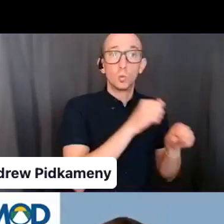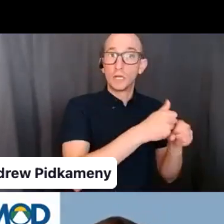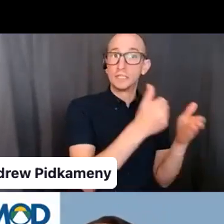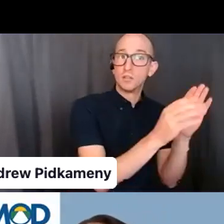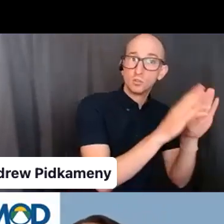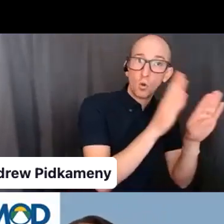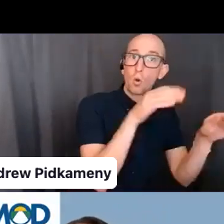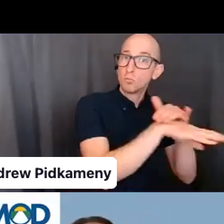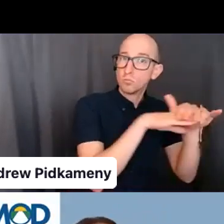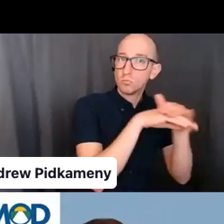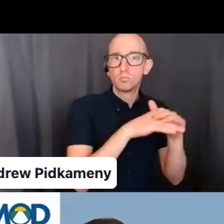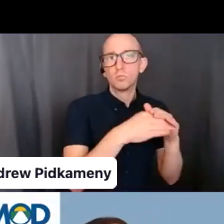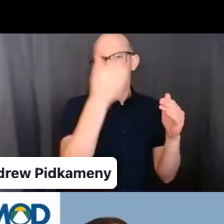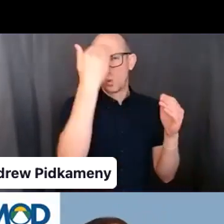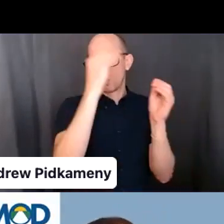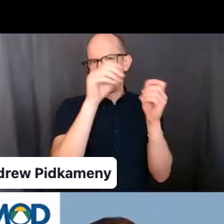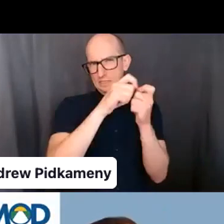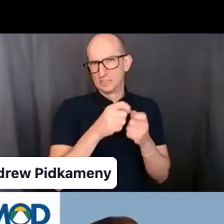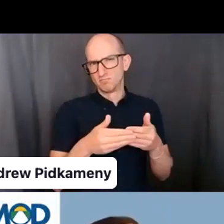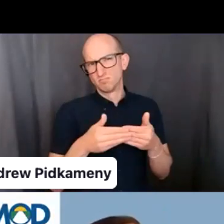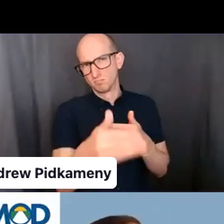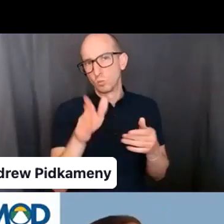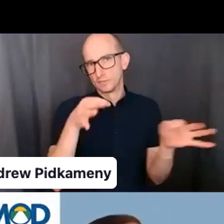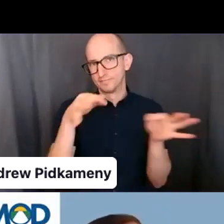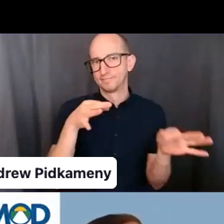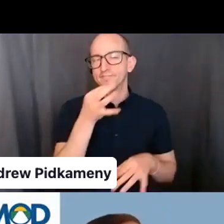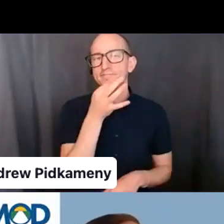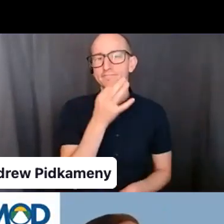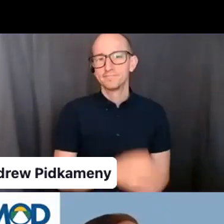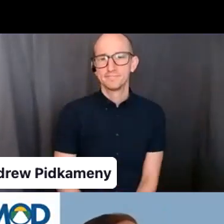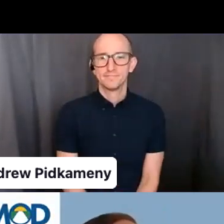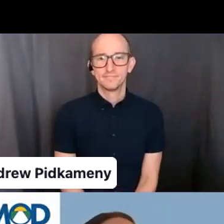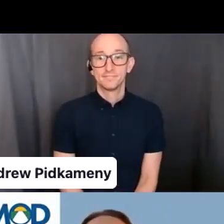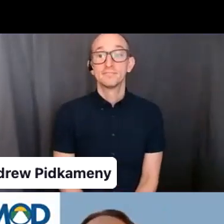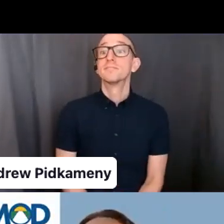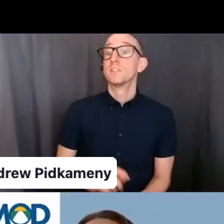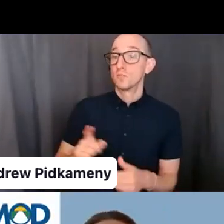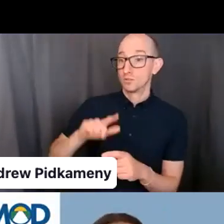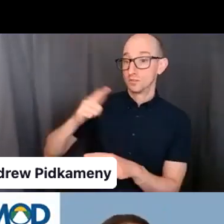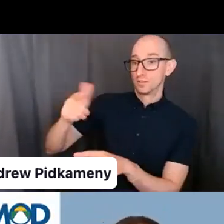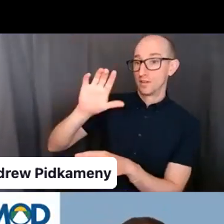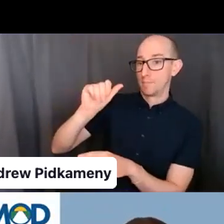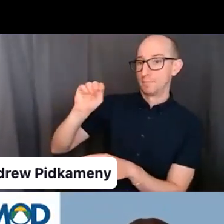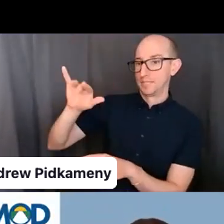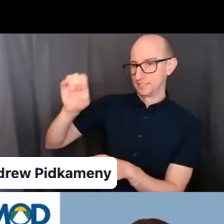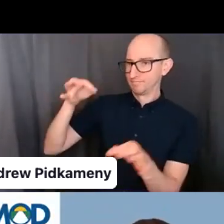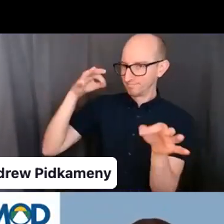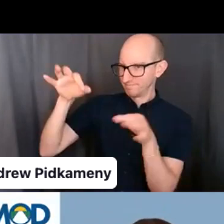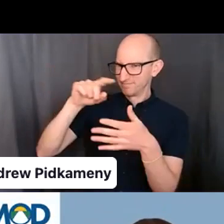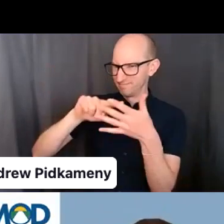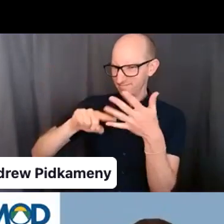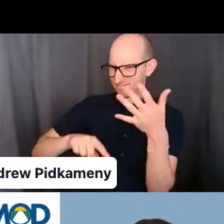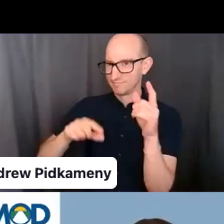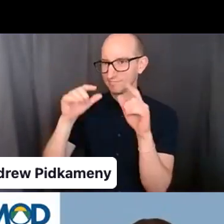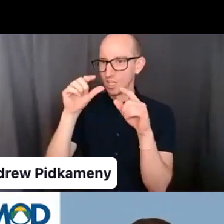we're going to go into. And we're going to start with Camille going through the definitions.